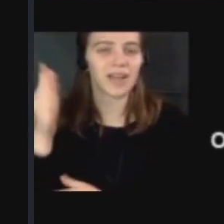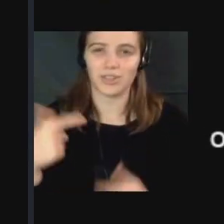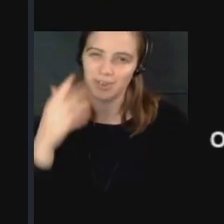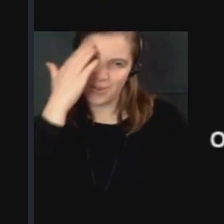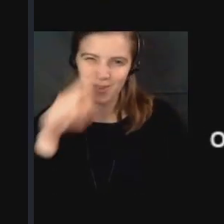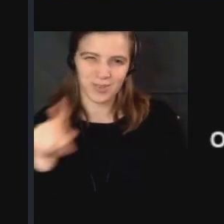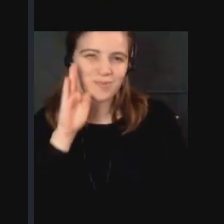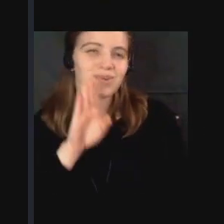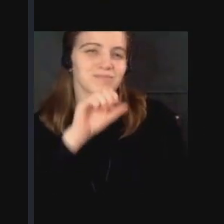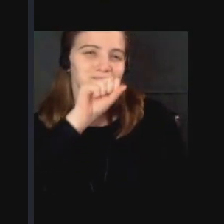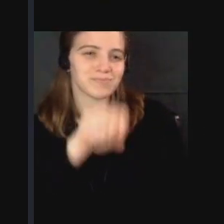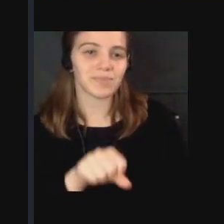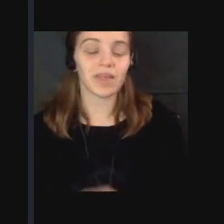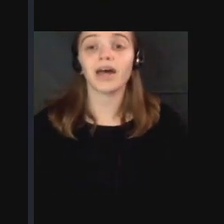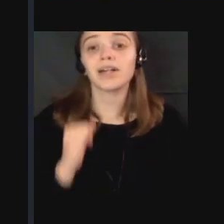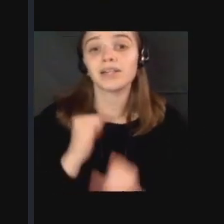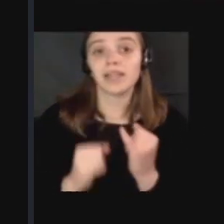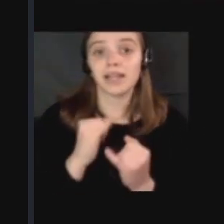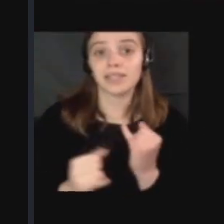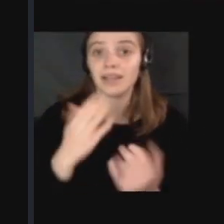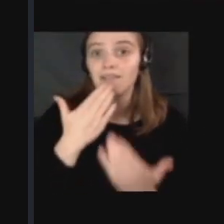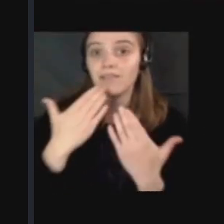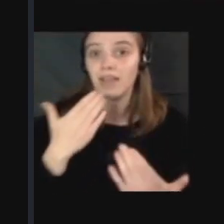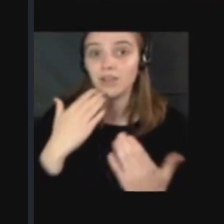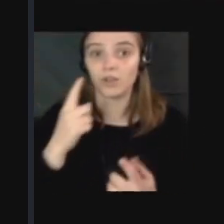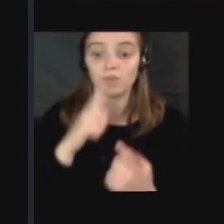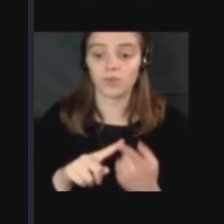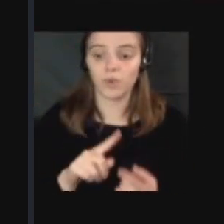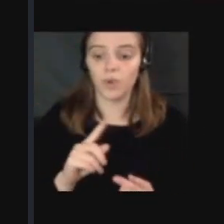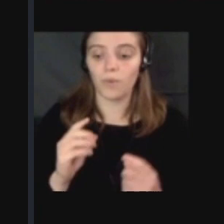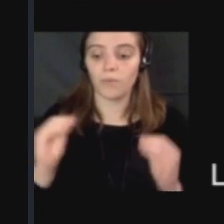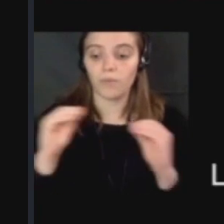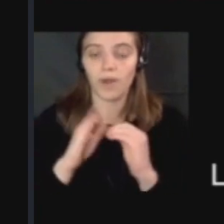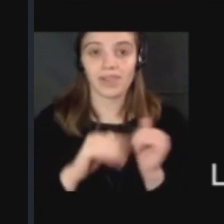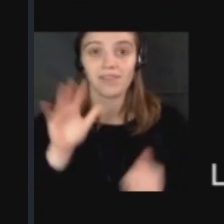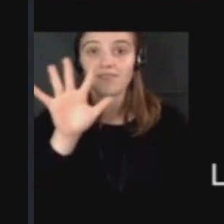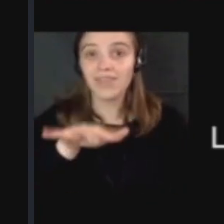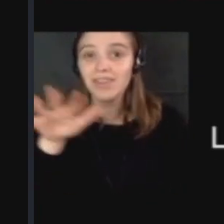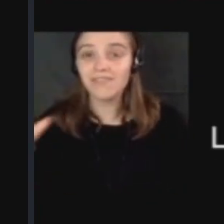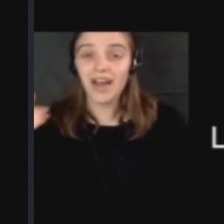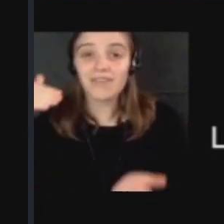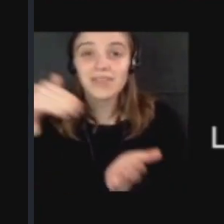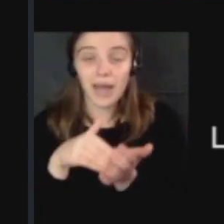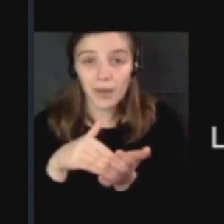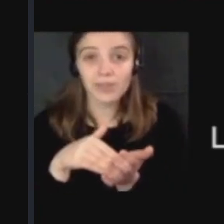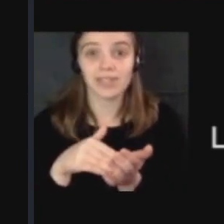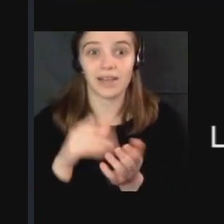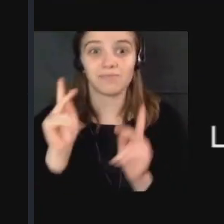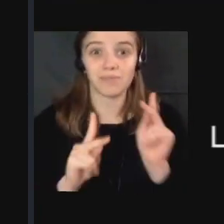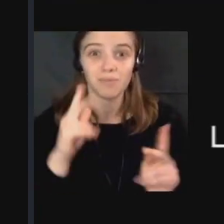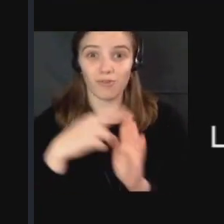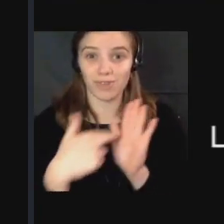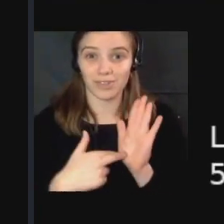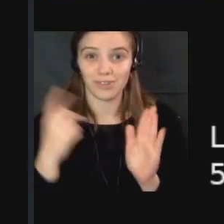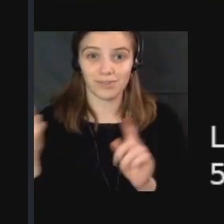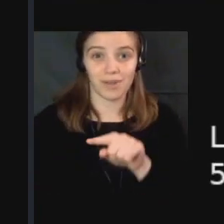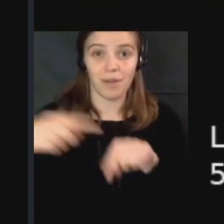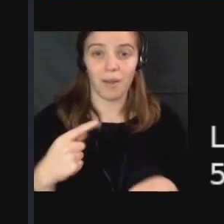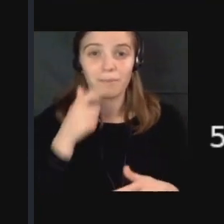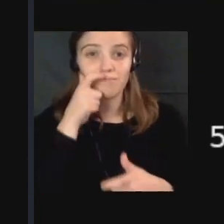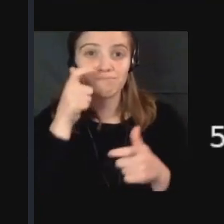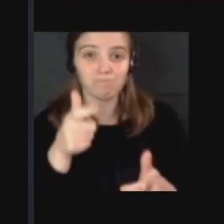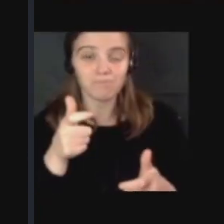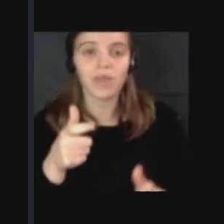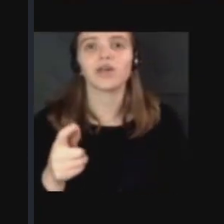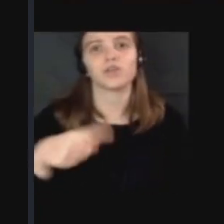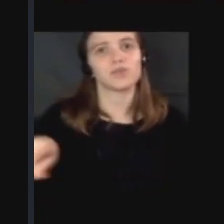Lastly, thank you to the over 55,000 of you that registered for being here. You are what makes Figma